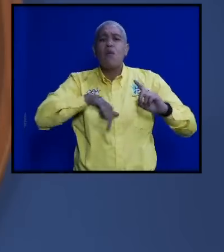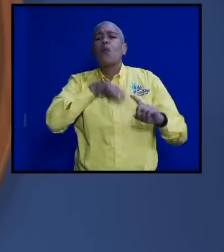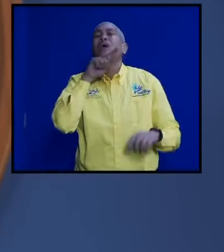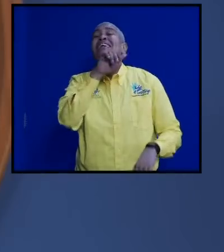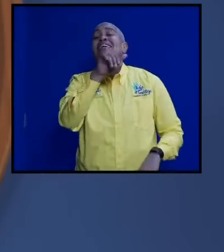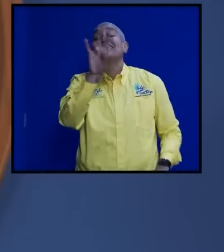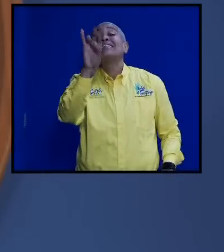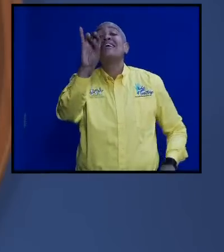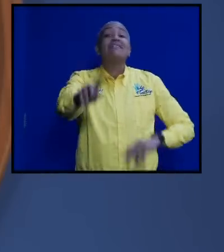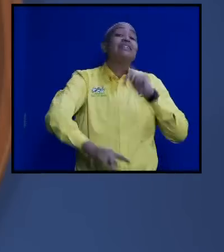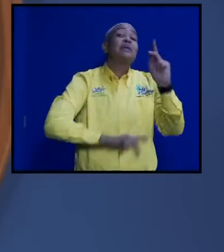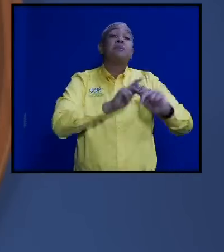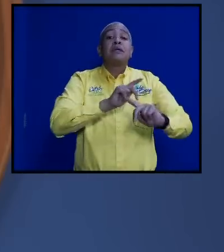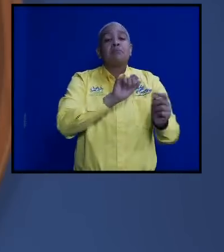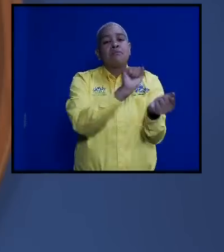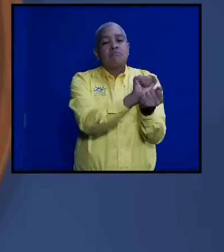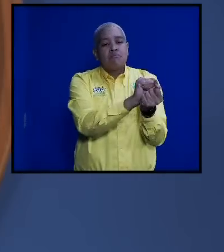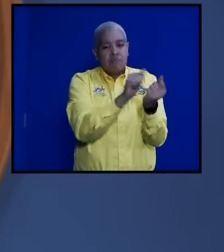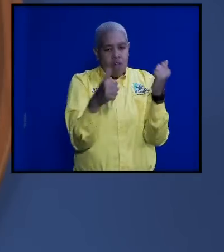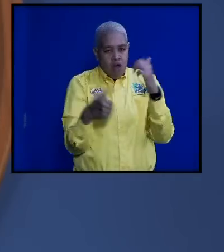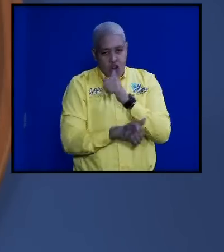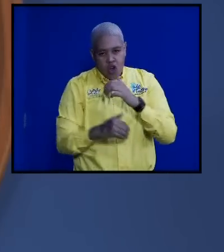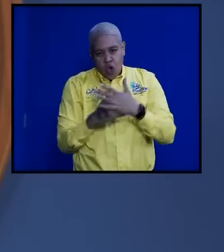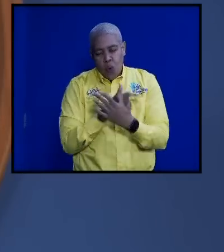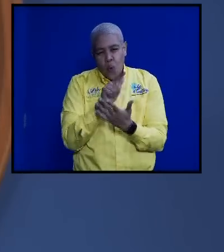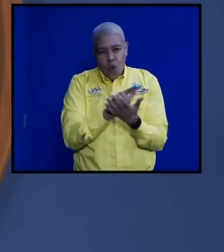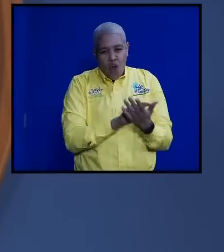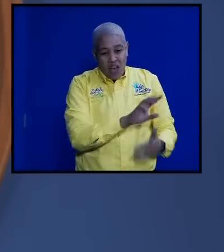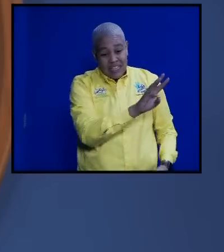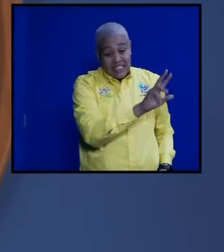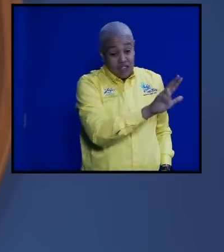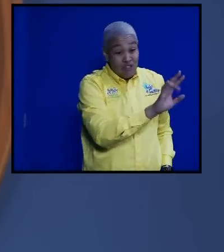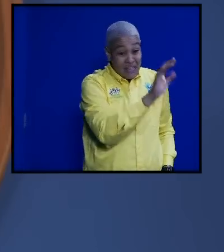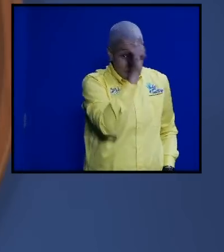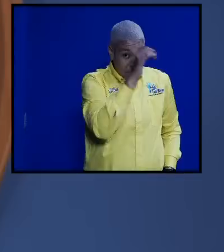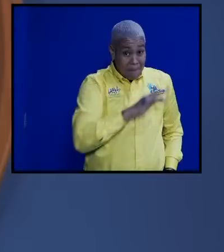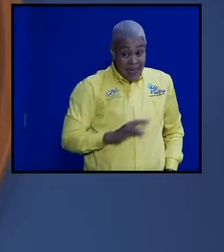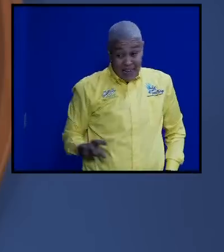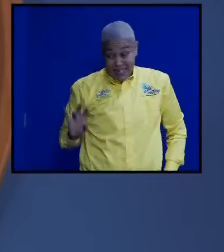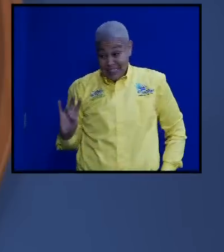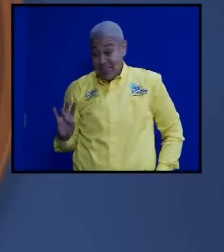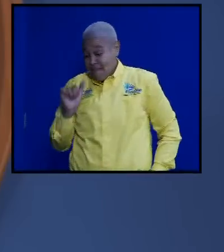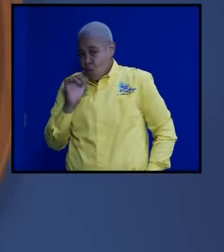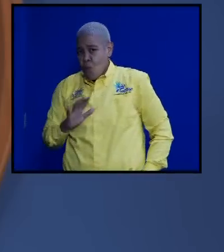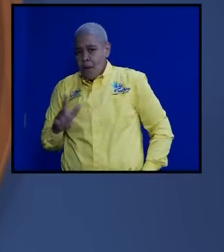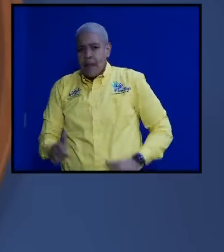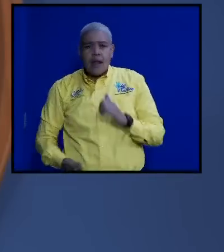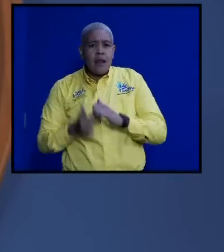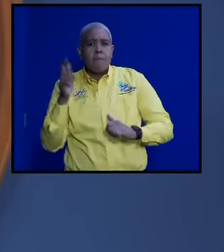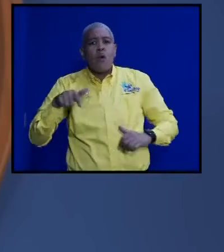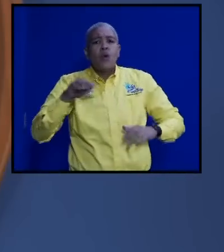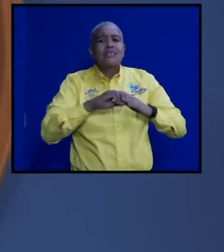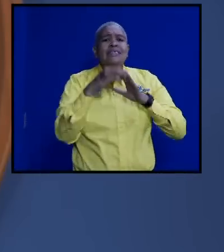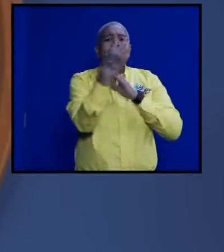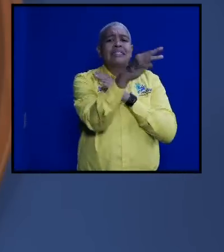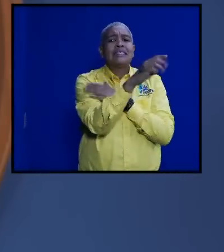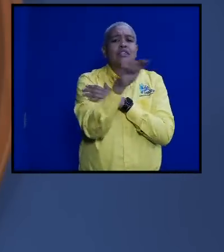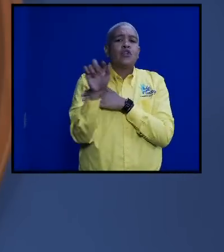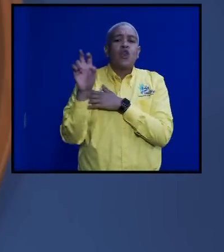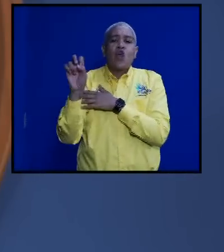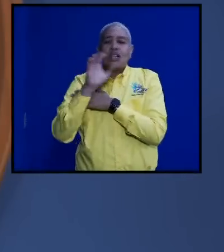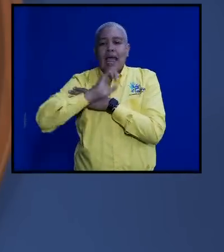70 persons under the new act, 63 men and 7 women, the majority in the 16 to 30 age